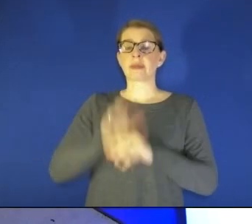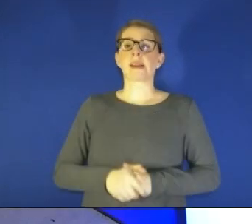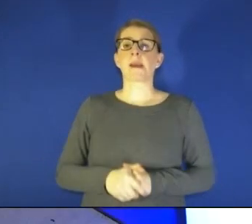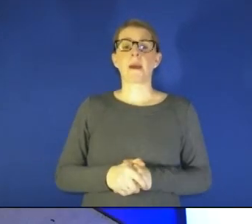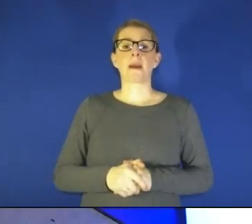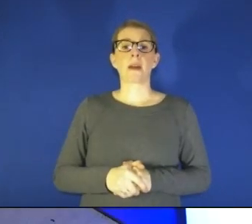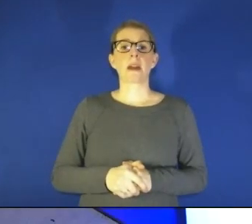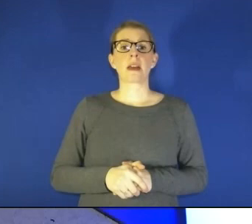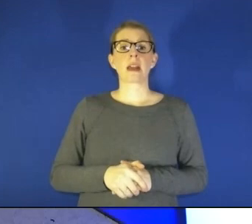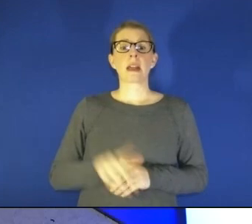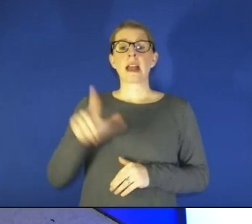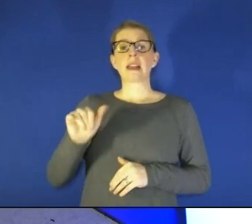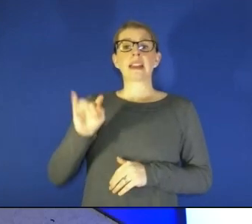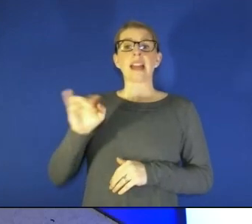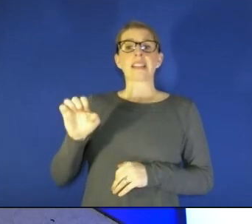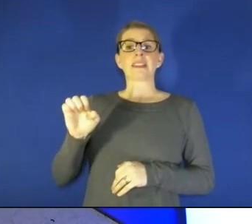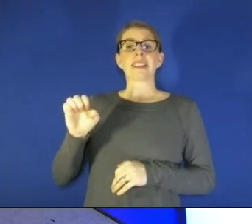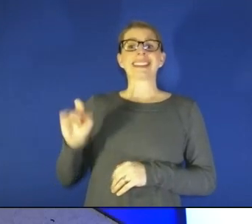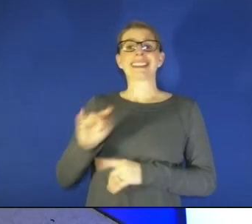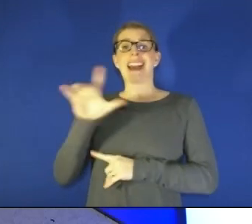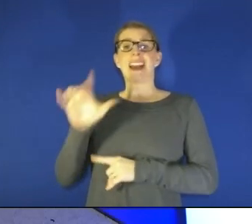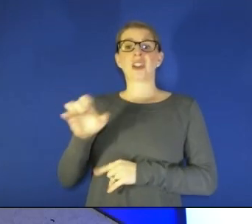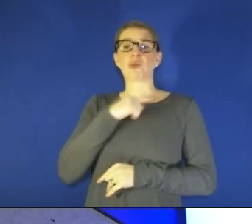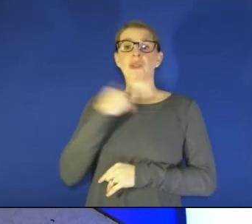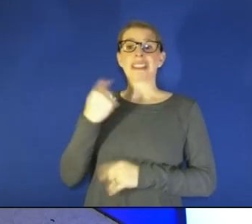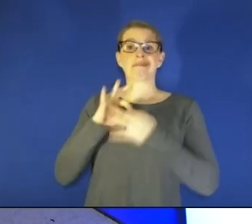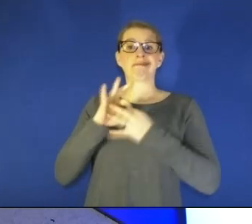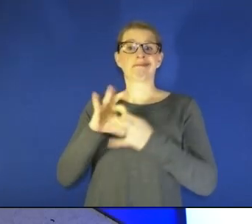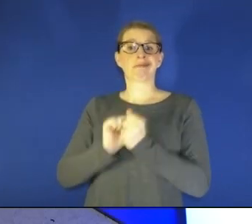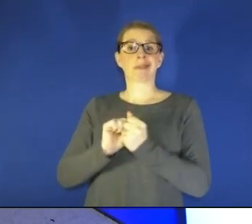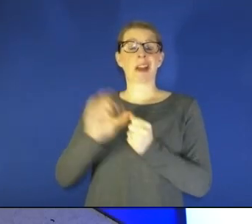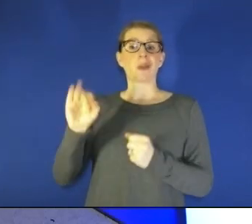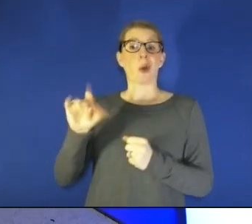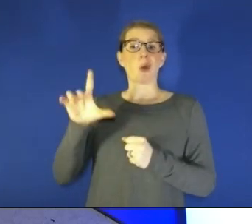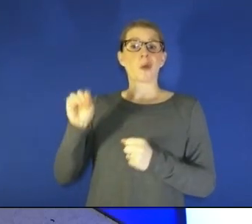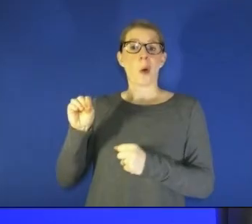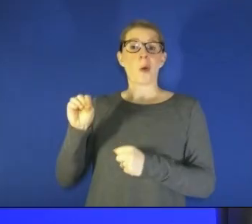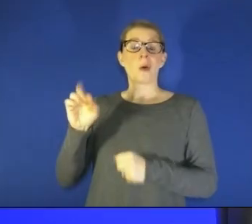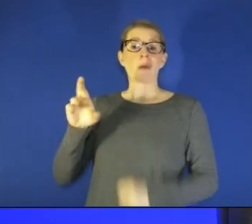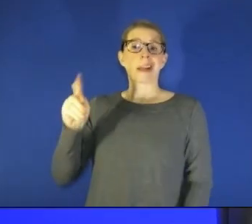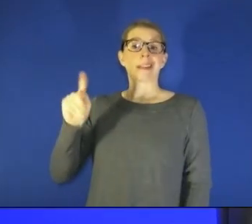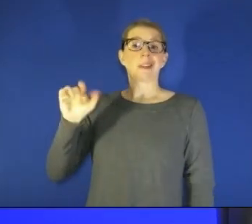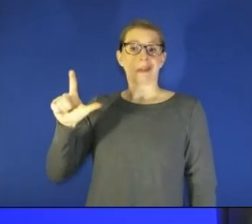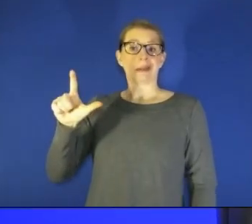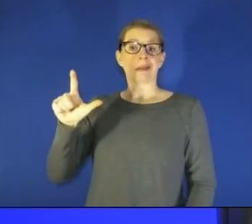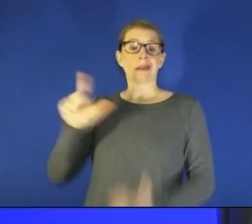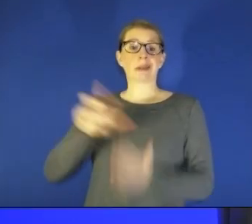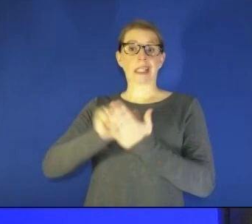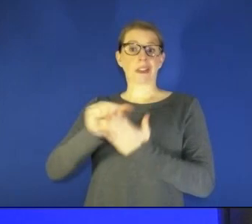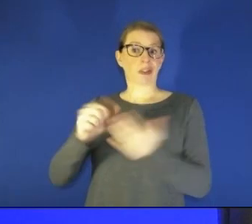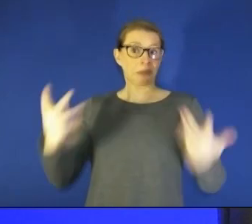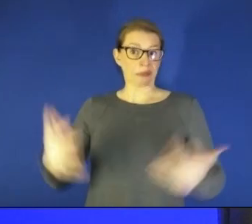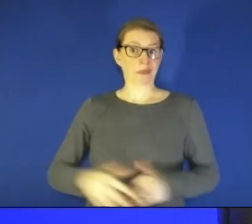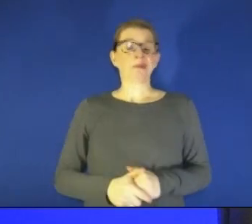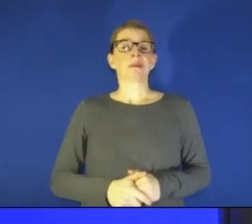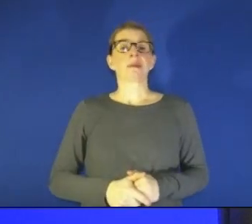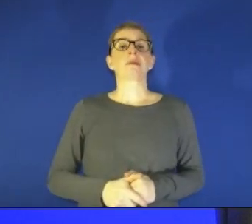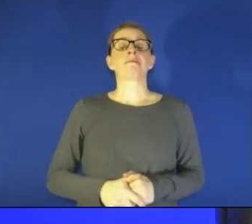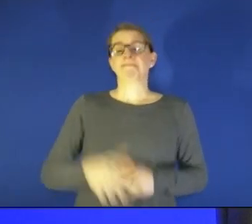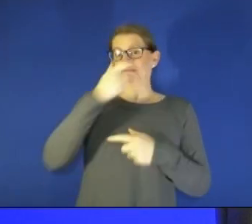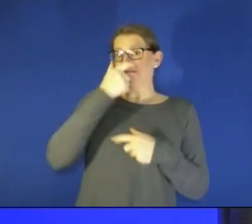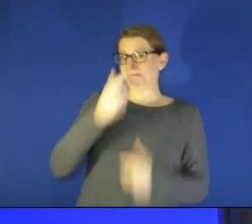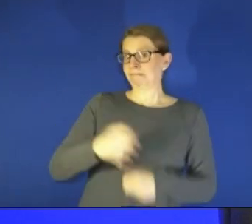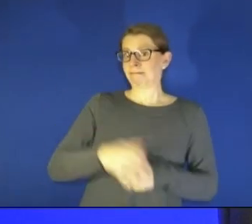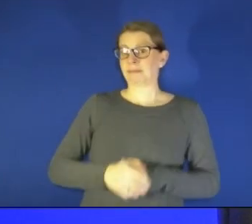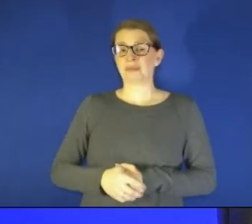for in general when it comes to colorectal cancers? Let's dive in. So it's interesting that we can't really tease